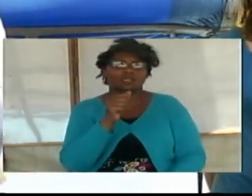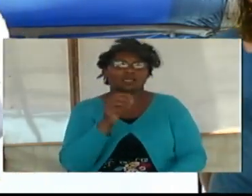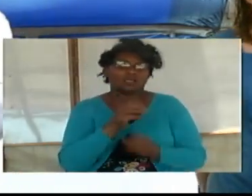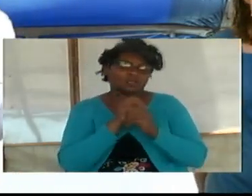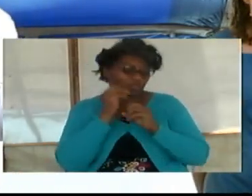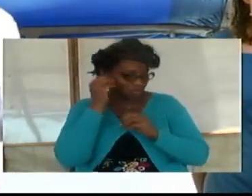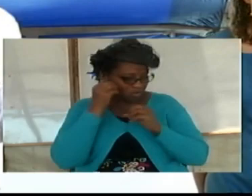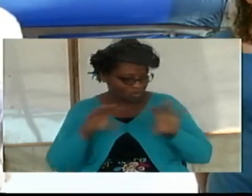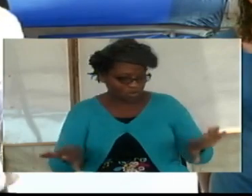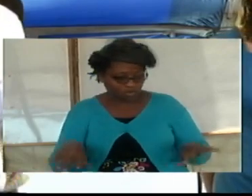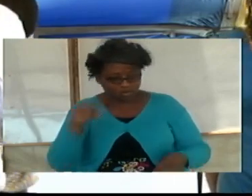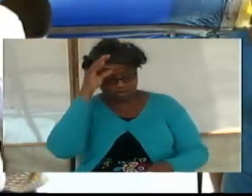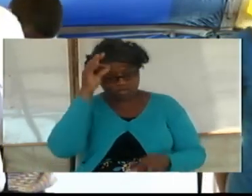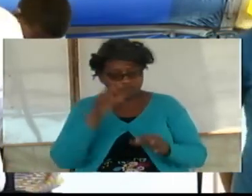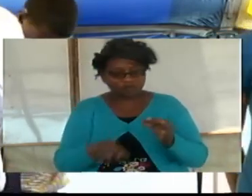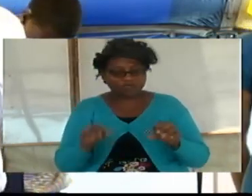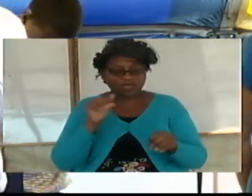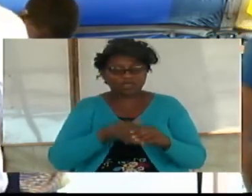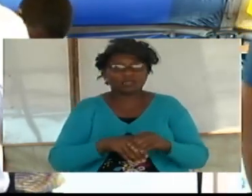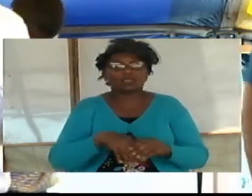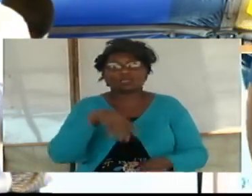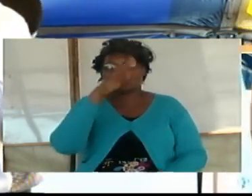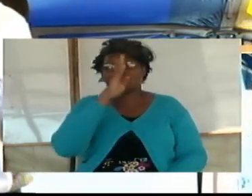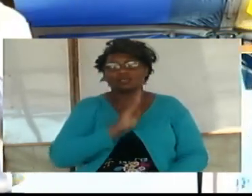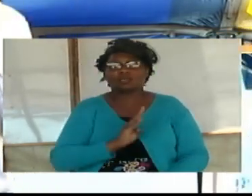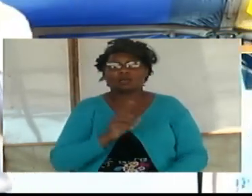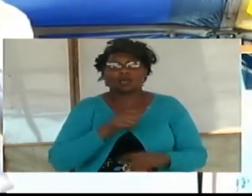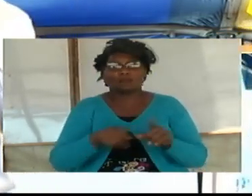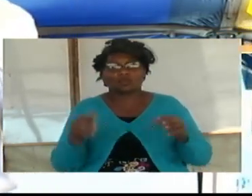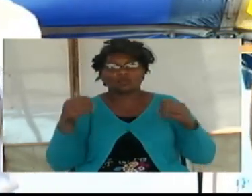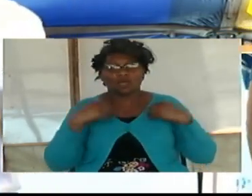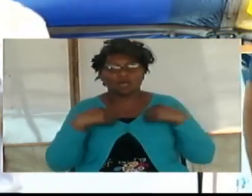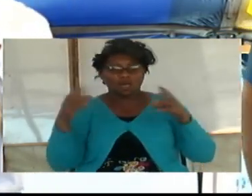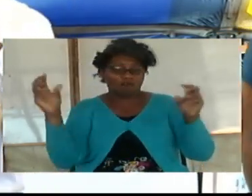Hallelujah. But to have more faith in these last days.